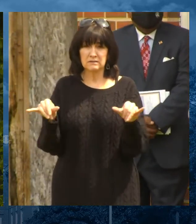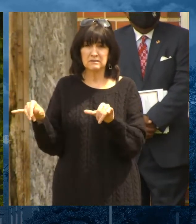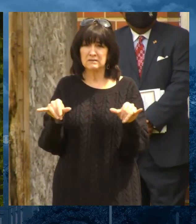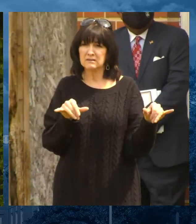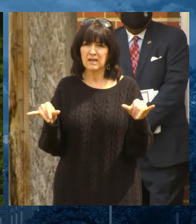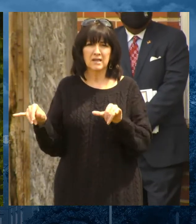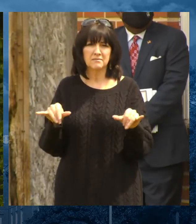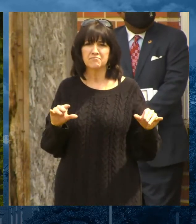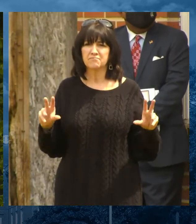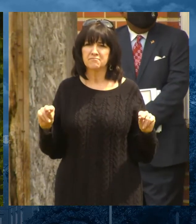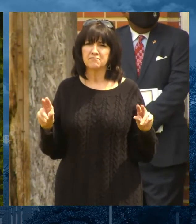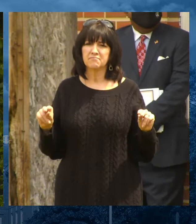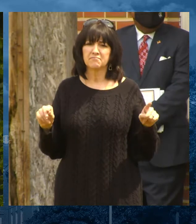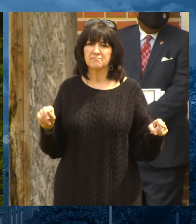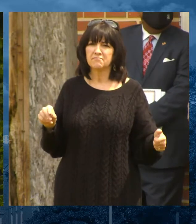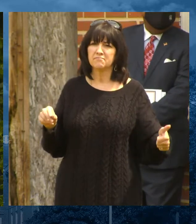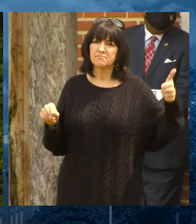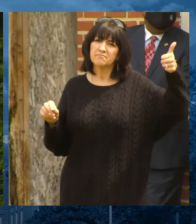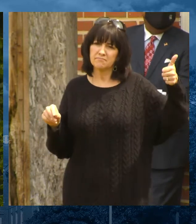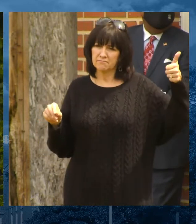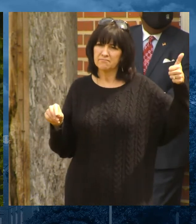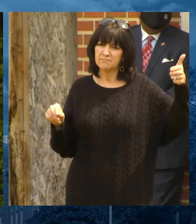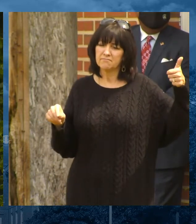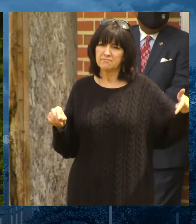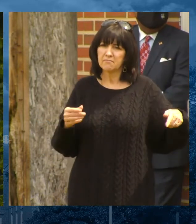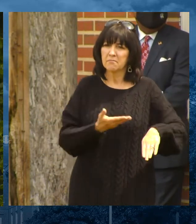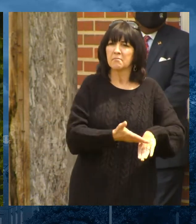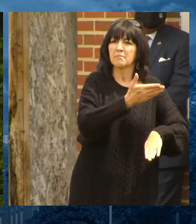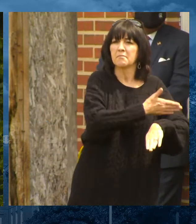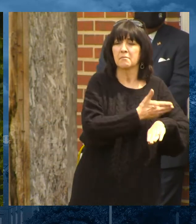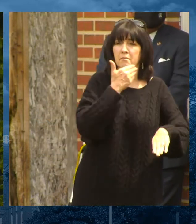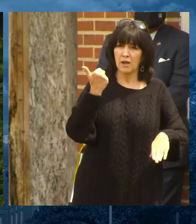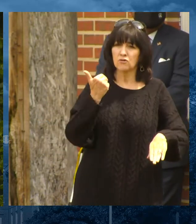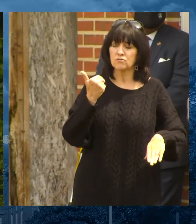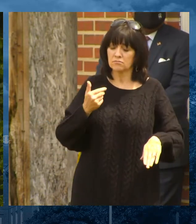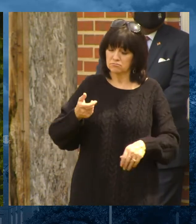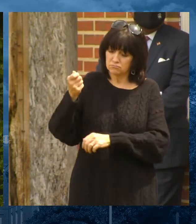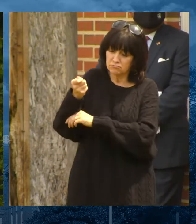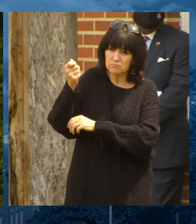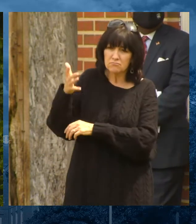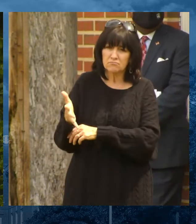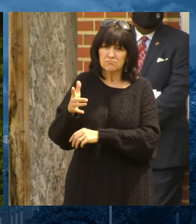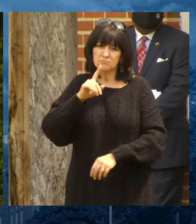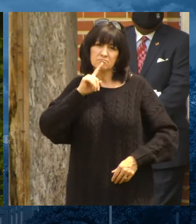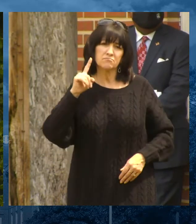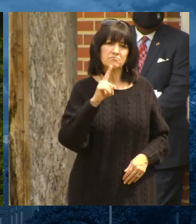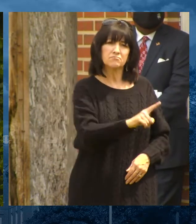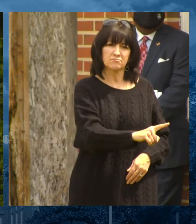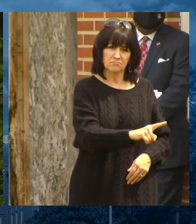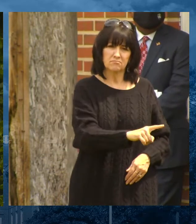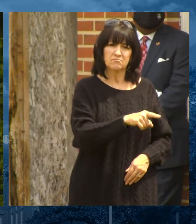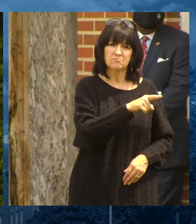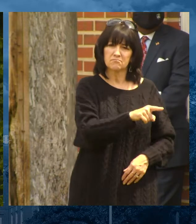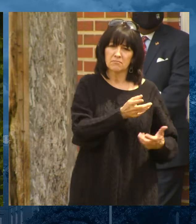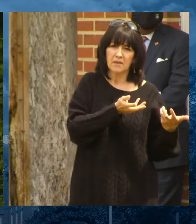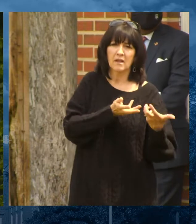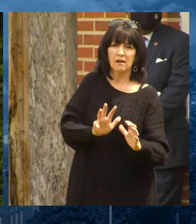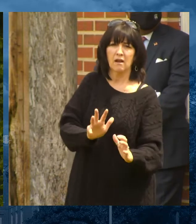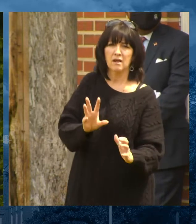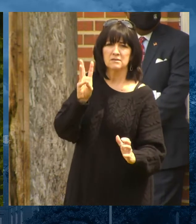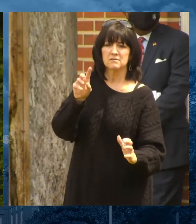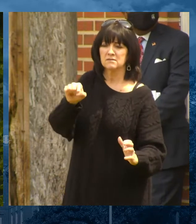at the University of Delaware, and ordered the University of Delaware to consider the admission applications of these